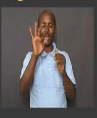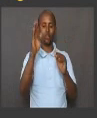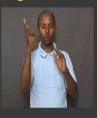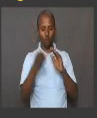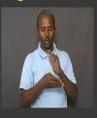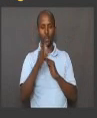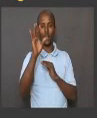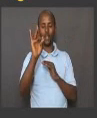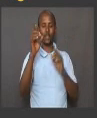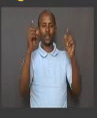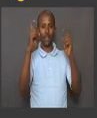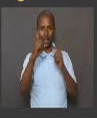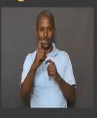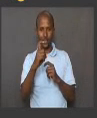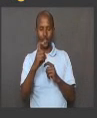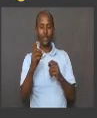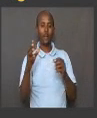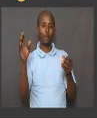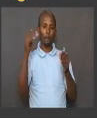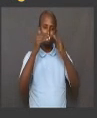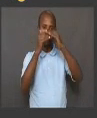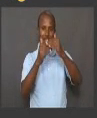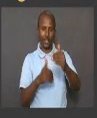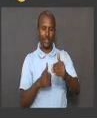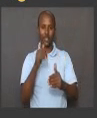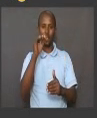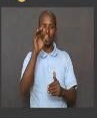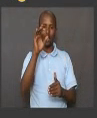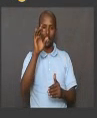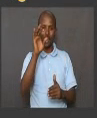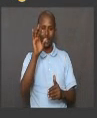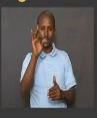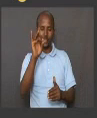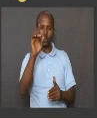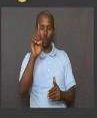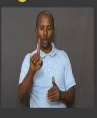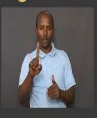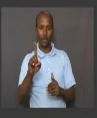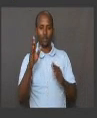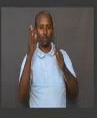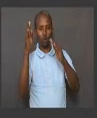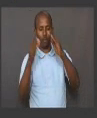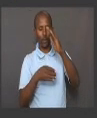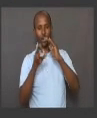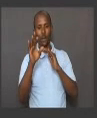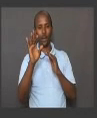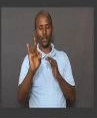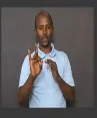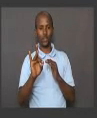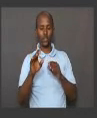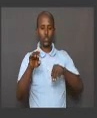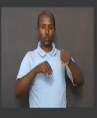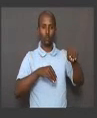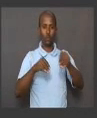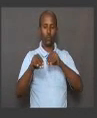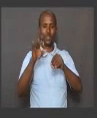over 8x minus 81 over 8. To move the